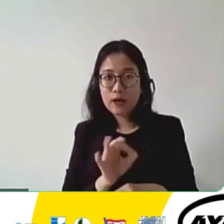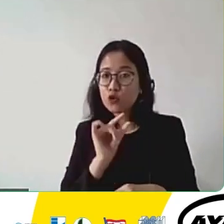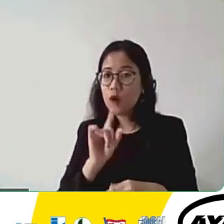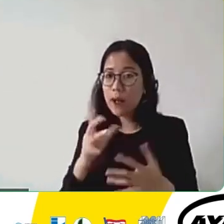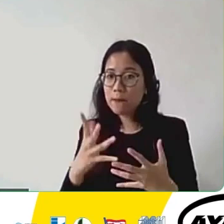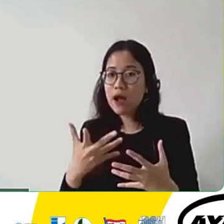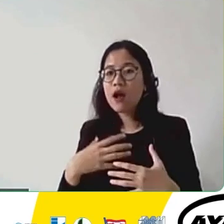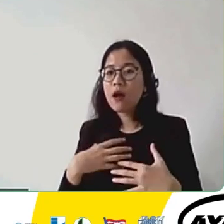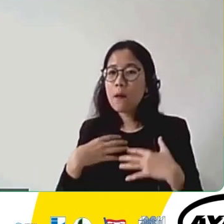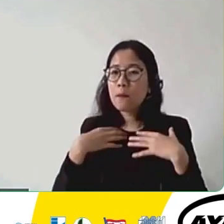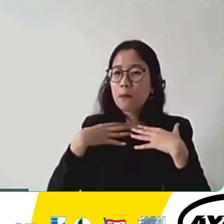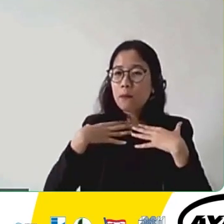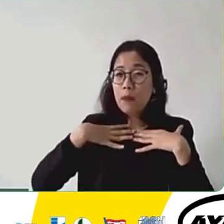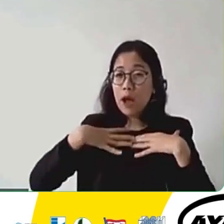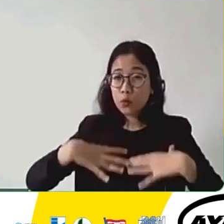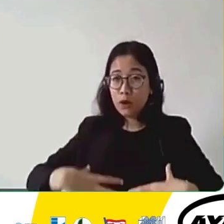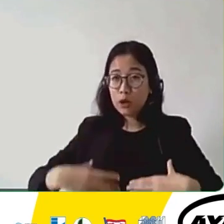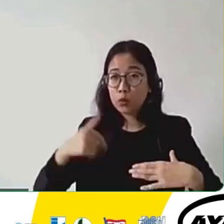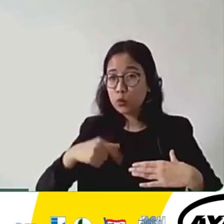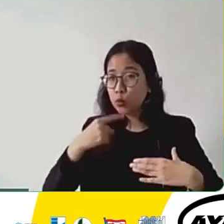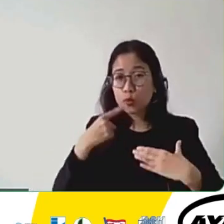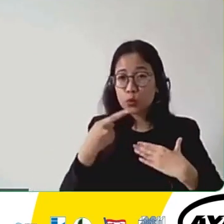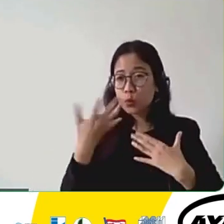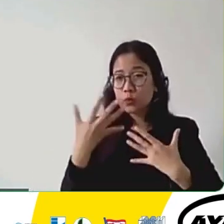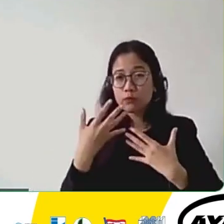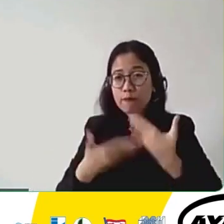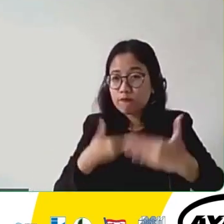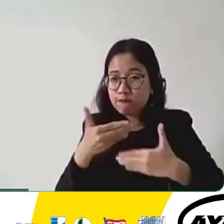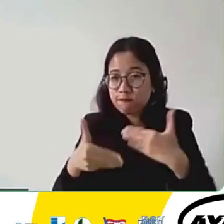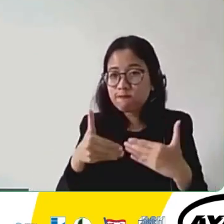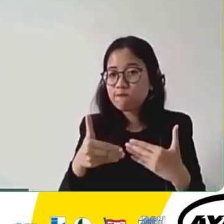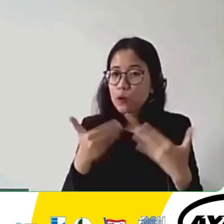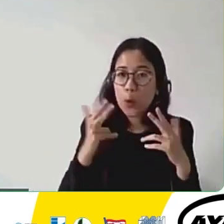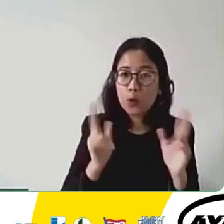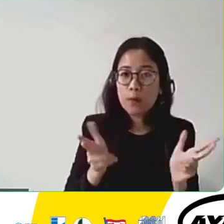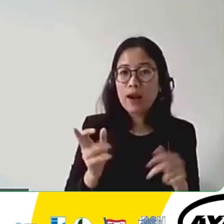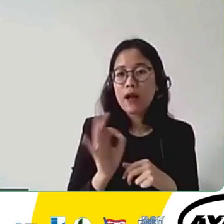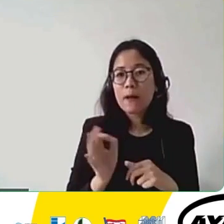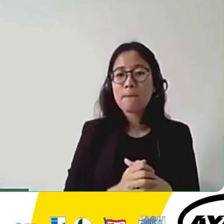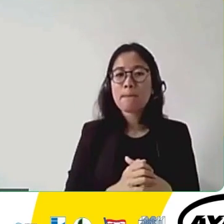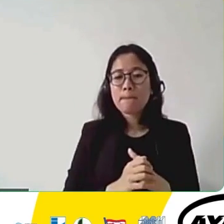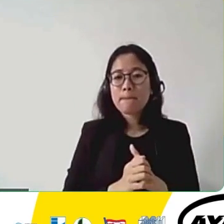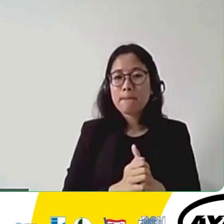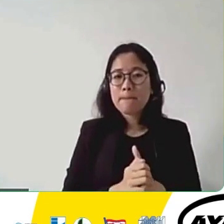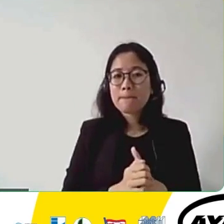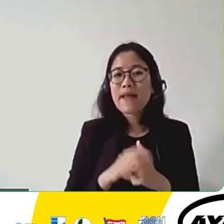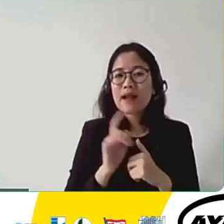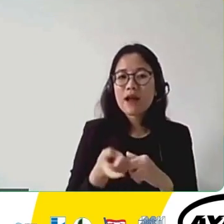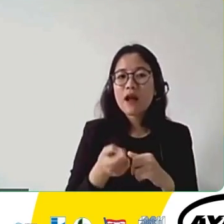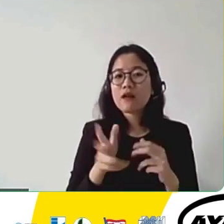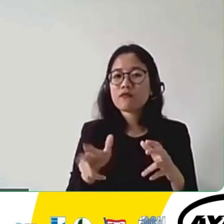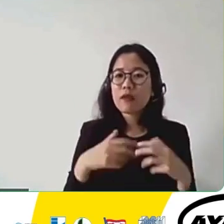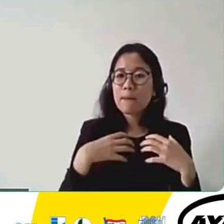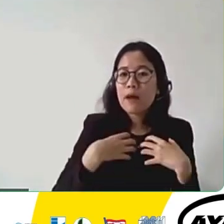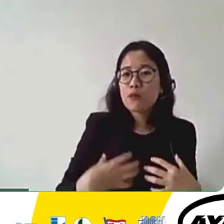Tangerang and one among 4 persons in Makassar having lung function impairment. It's